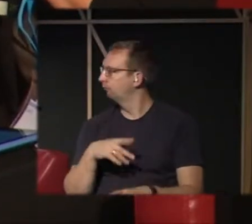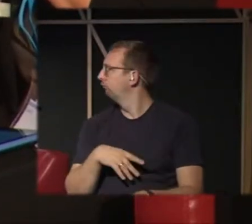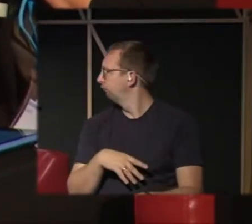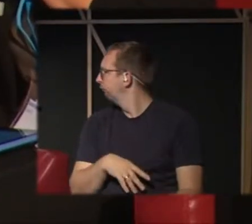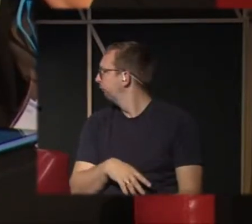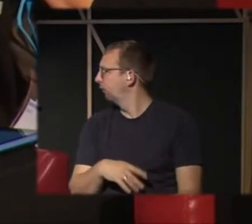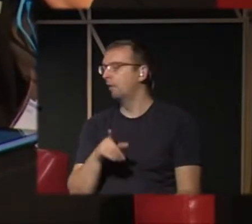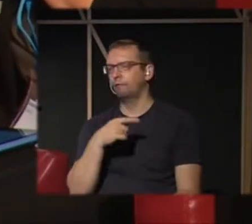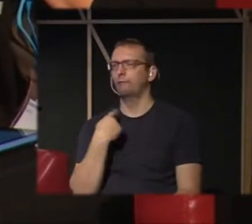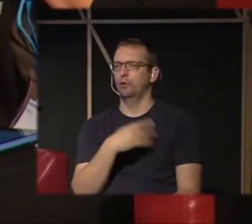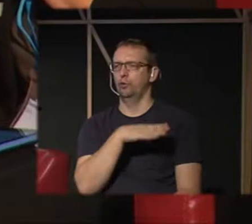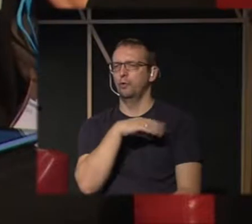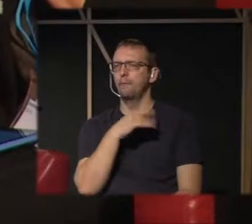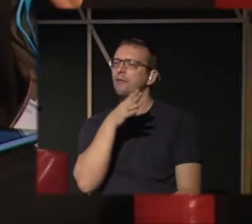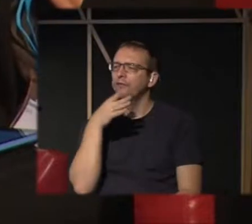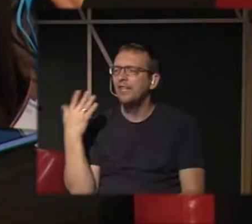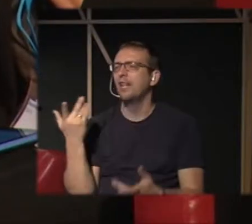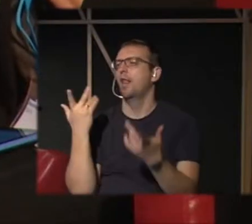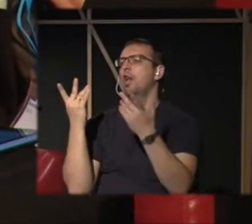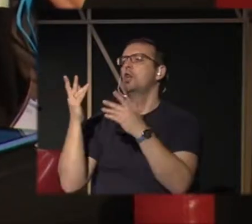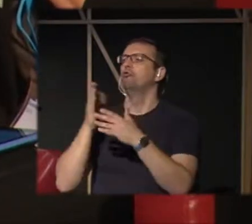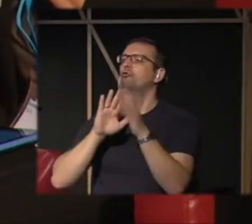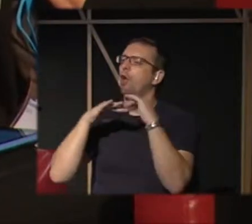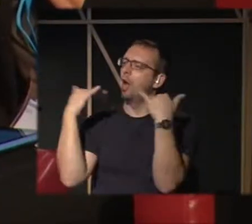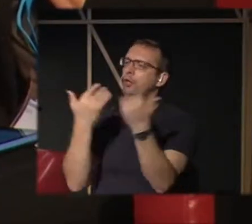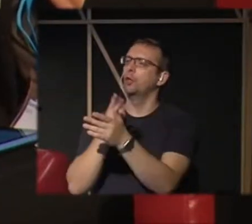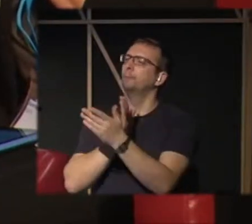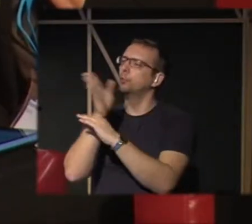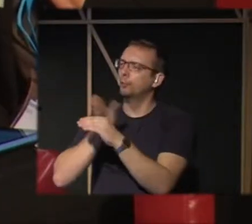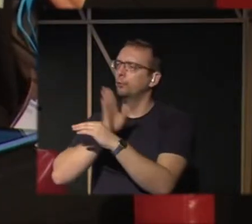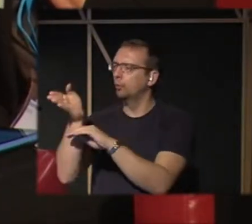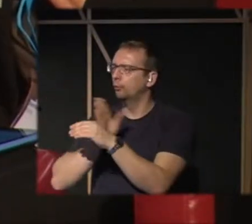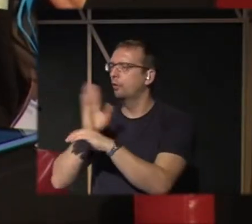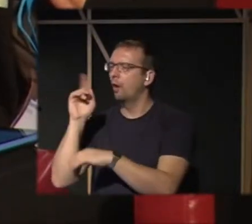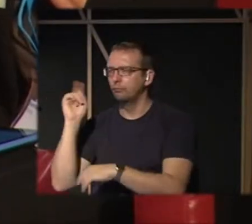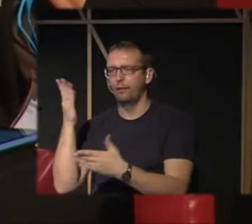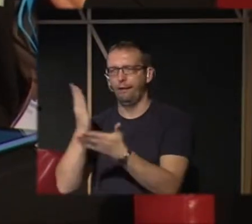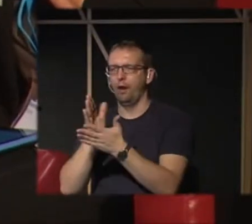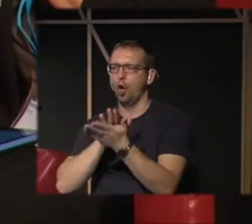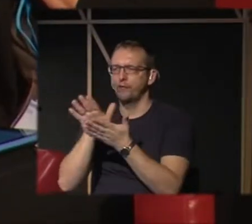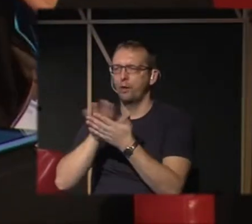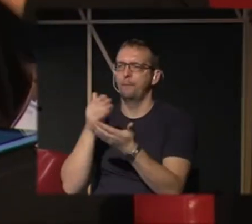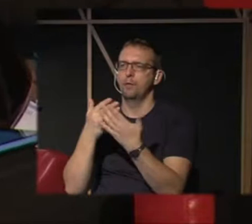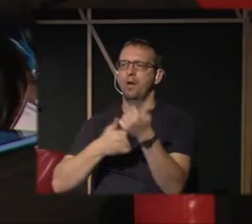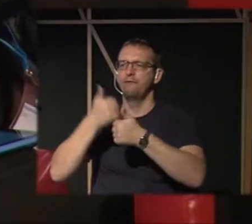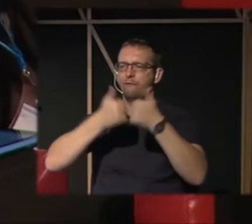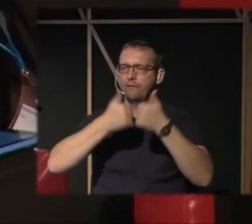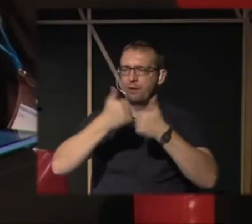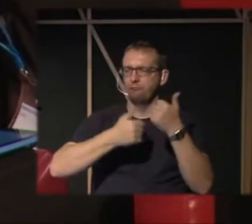finals. What do you think these finals represent as a legacy for colourblind people in that country?